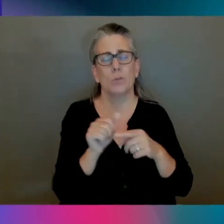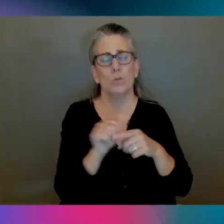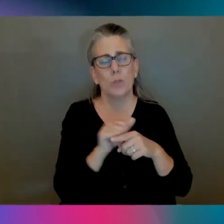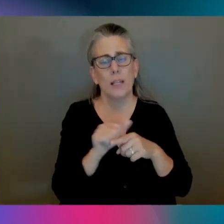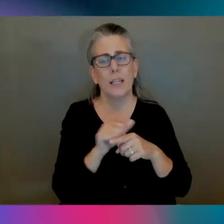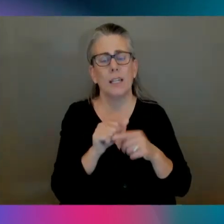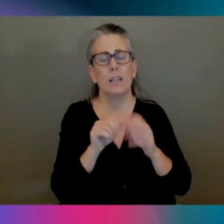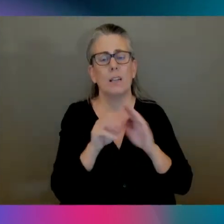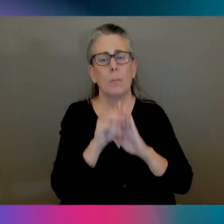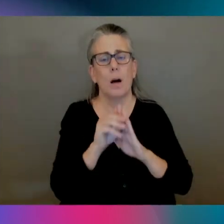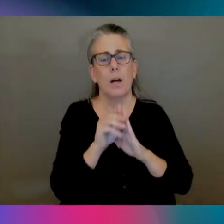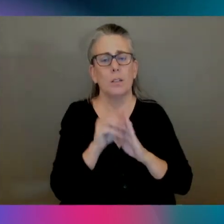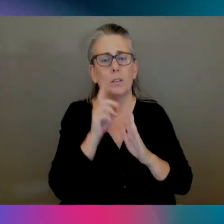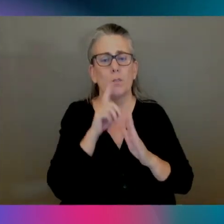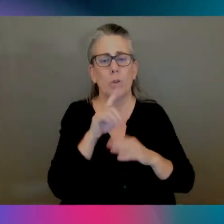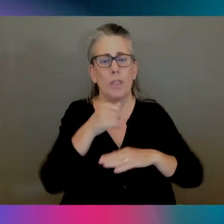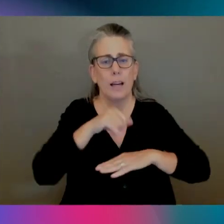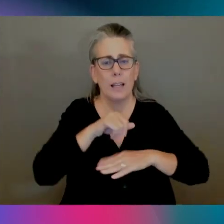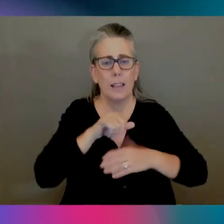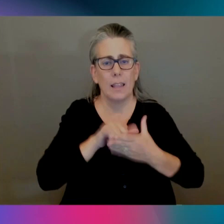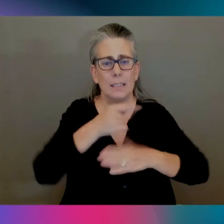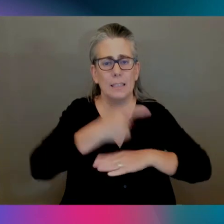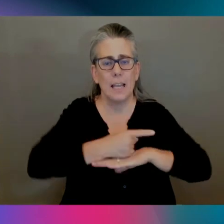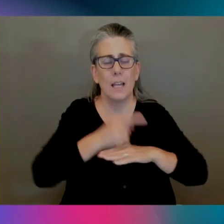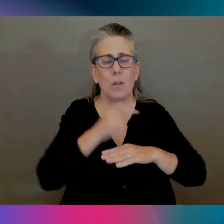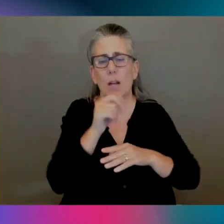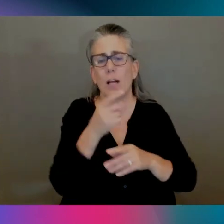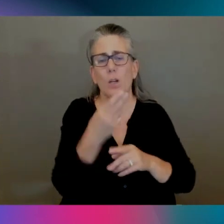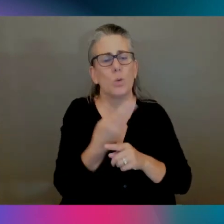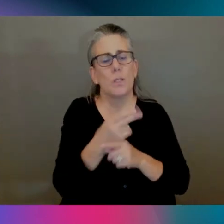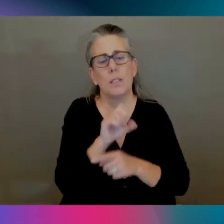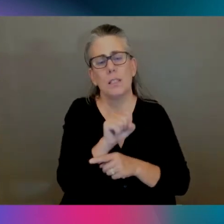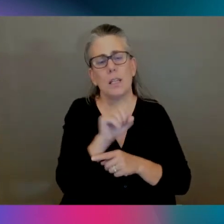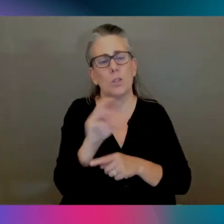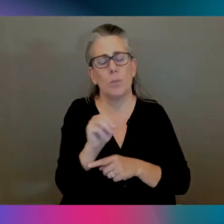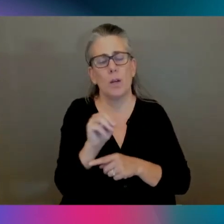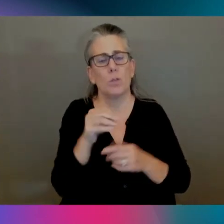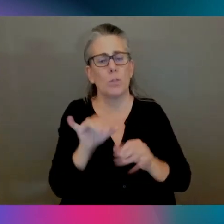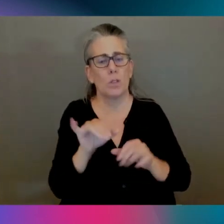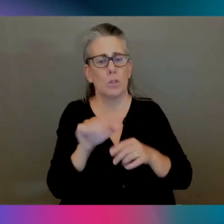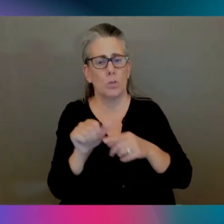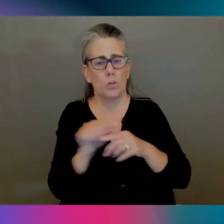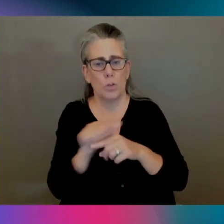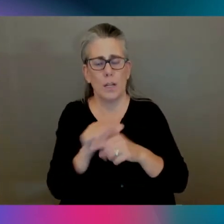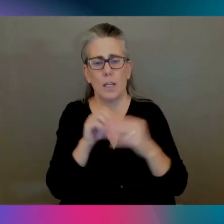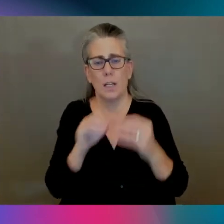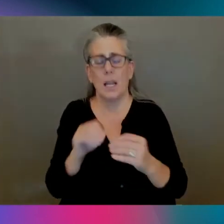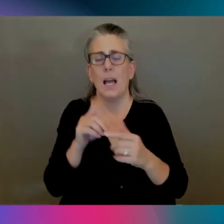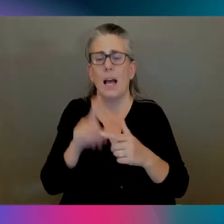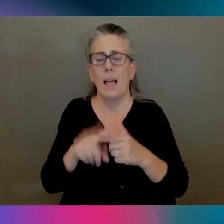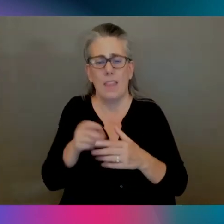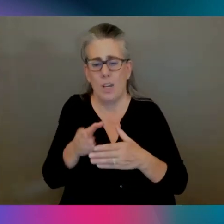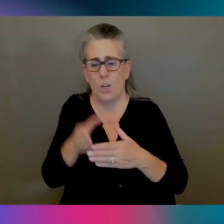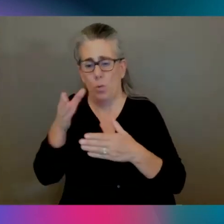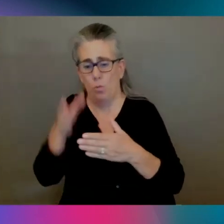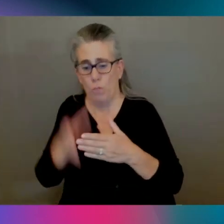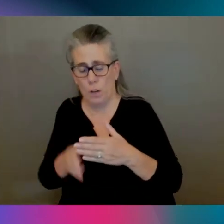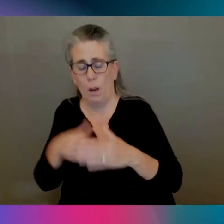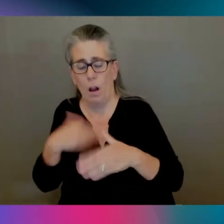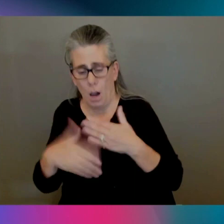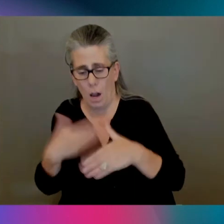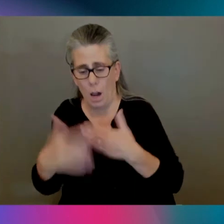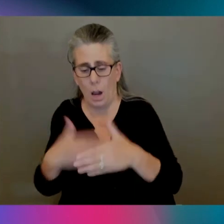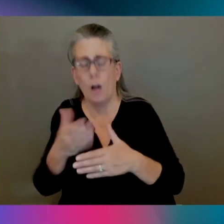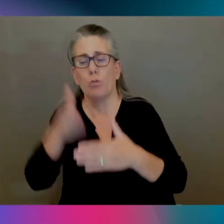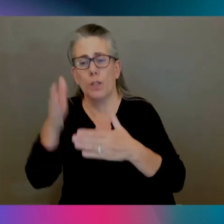using Sagemaker. You're still feeding it your data and things like that, and then you end up with a personalized endpoint there to work with, right? Perfect. So. Cool. Well, I